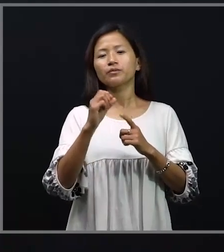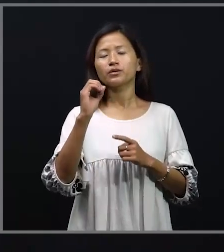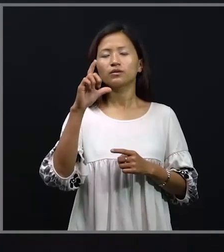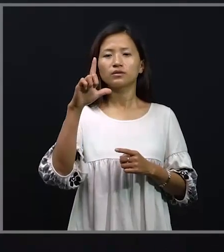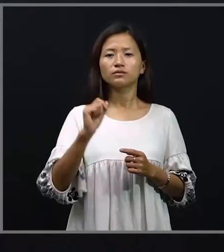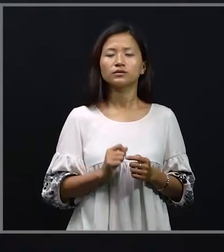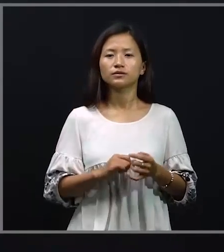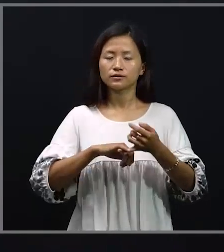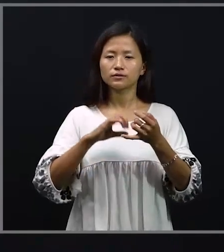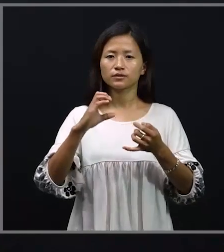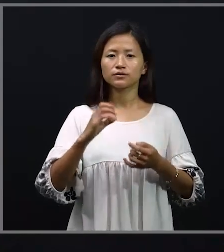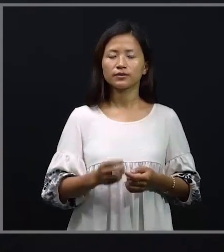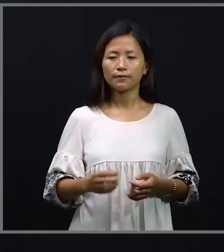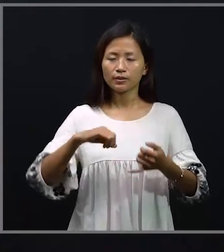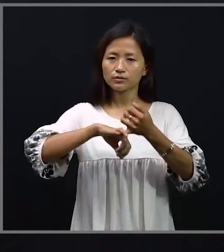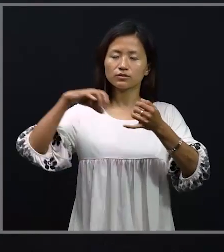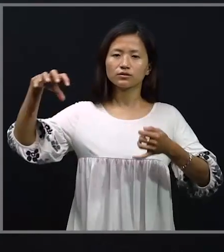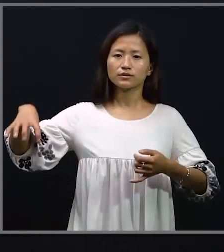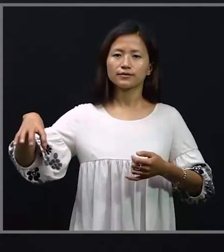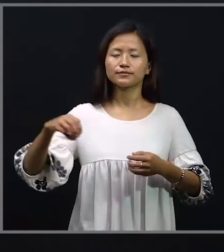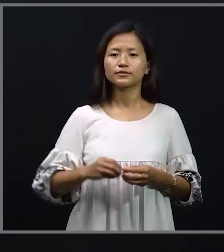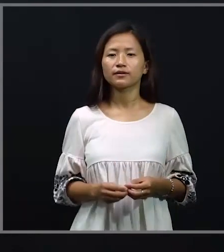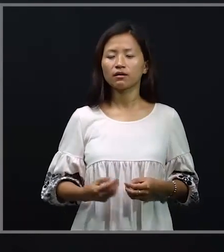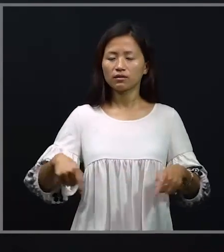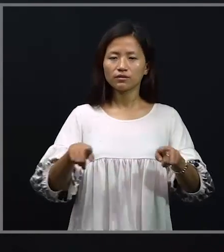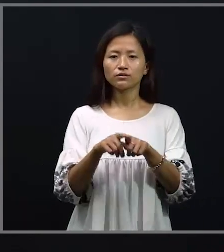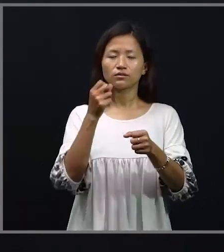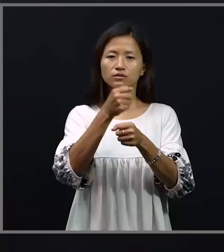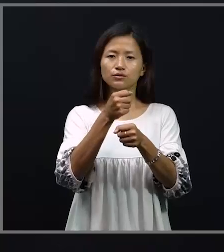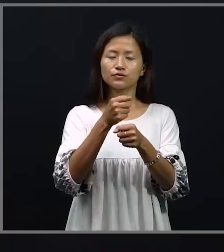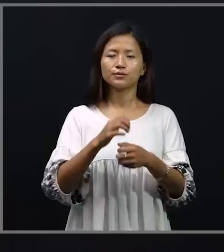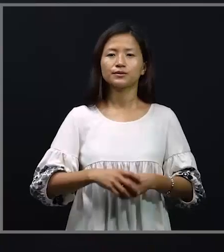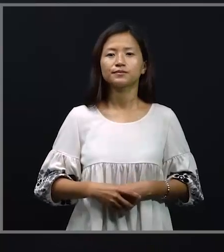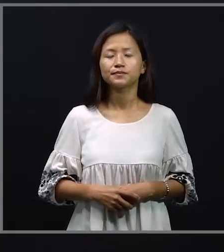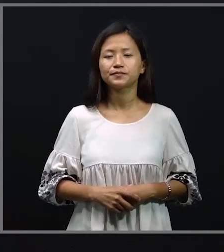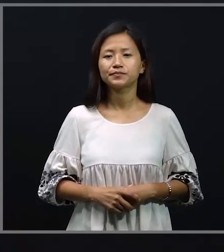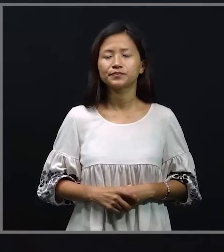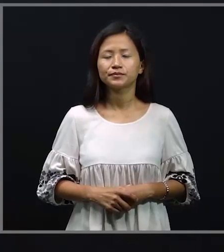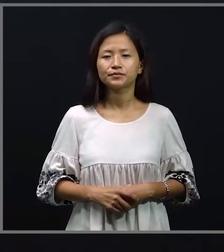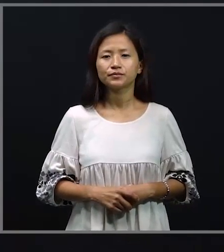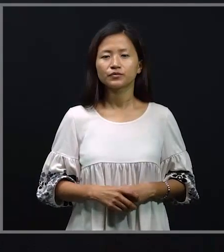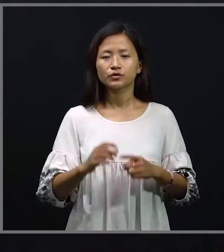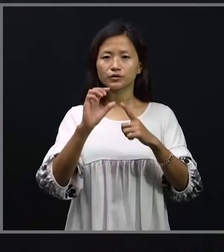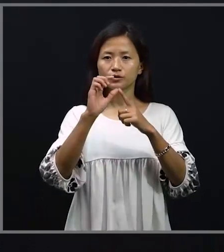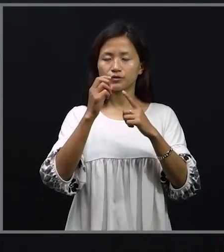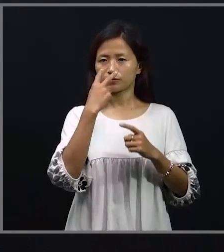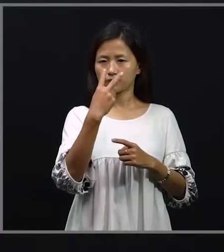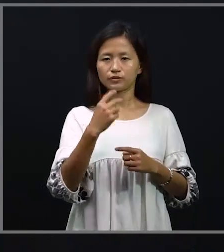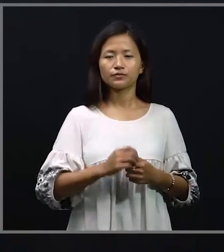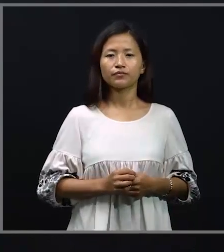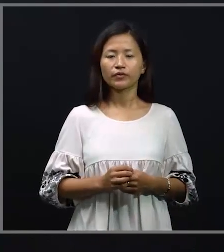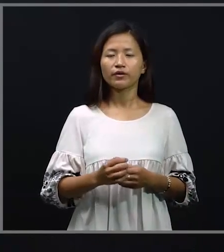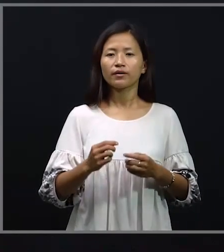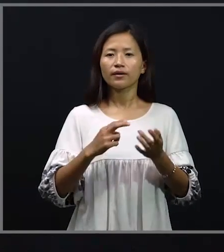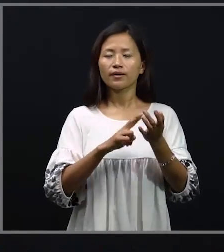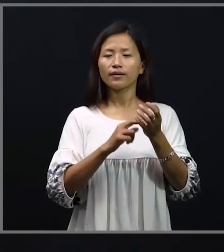state and government. Okay, so for the traditional view, it's narrow.